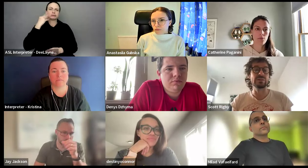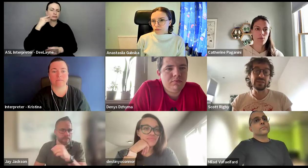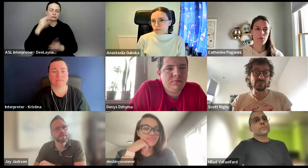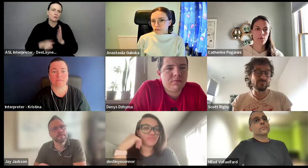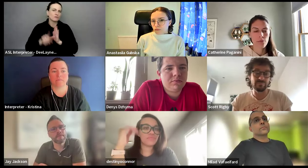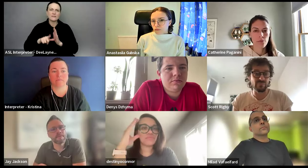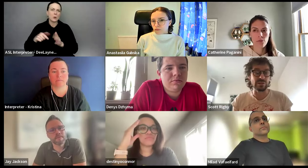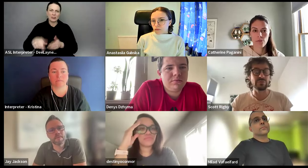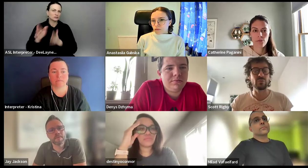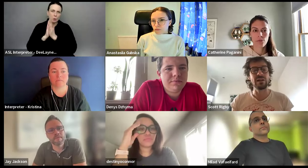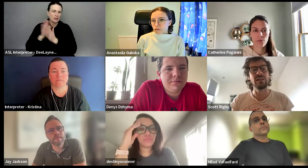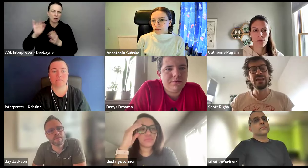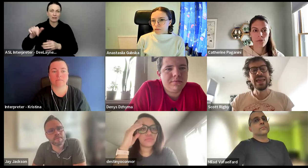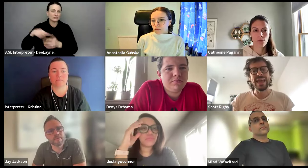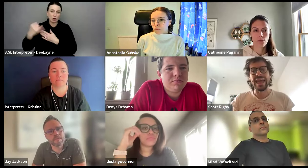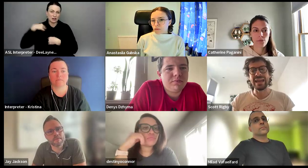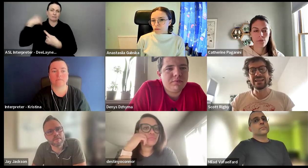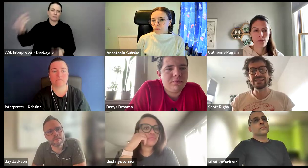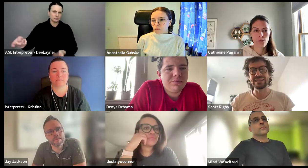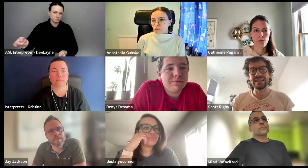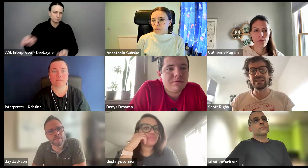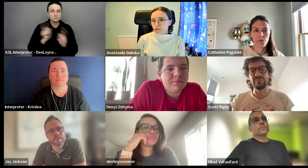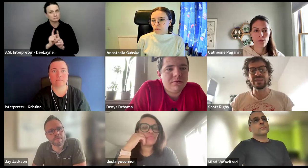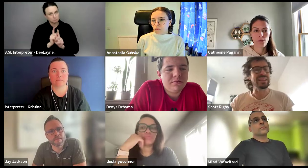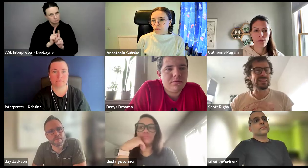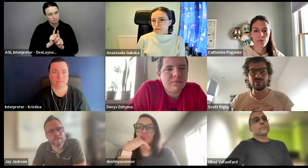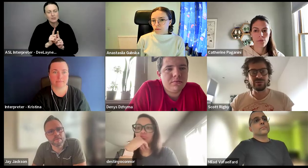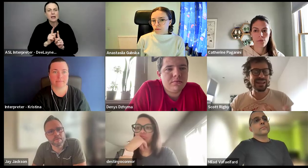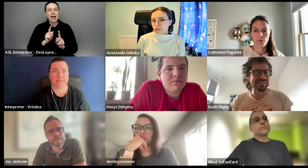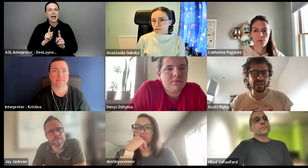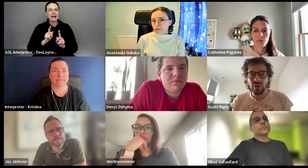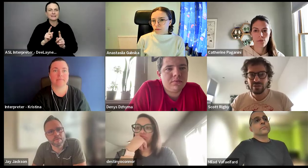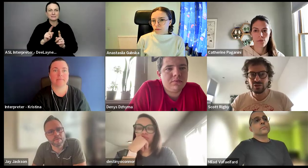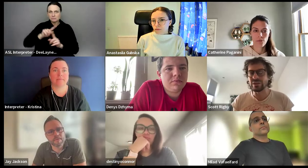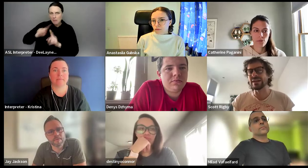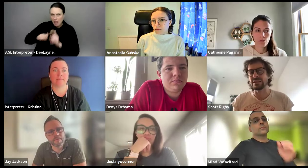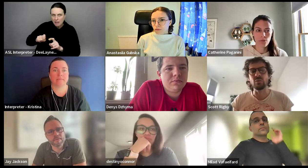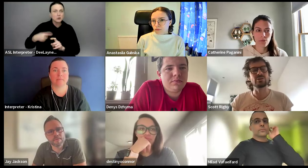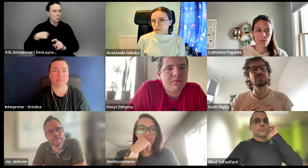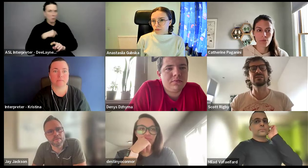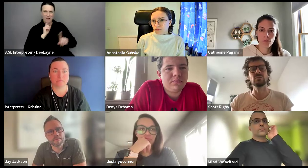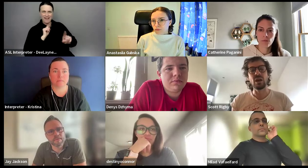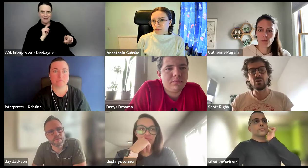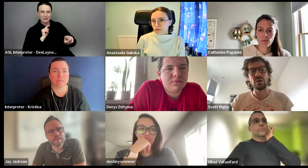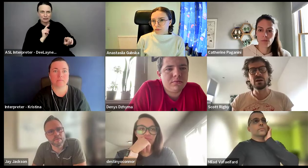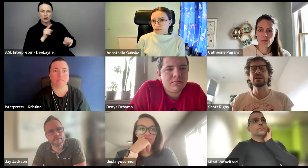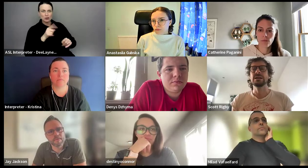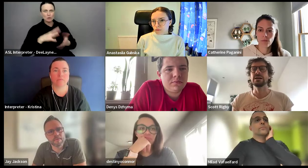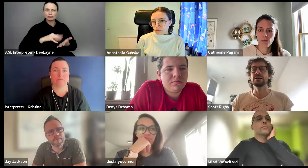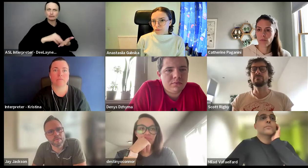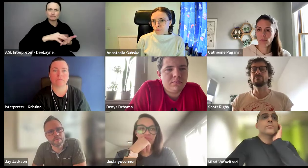pull requests on this project for a while. And they can ask any questions. You can ask any questions as you